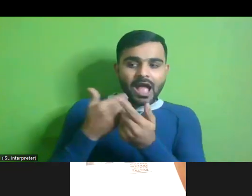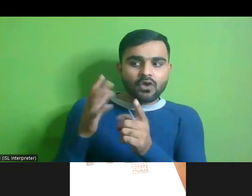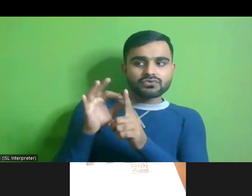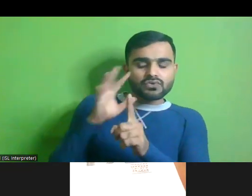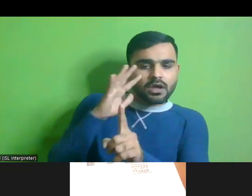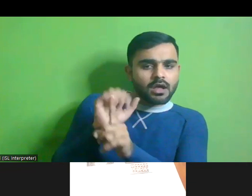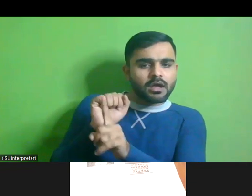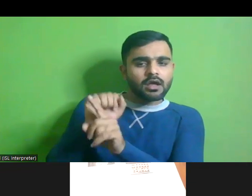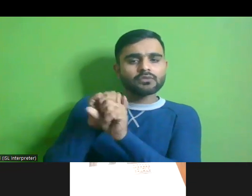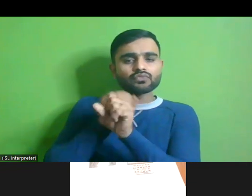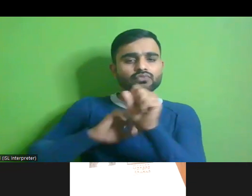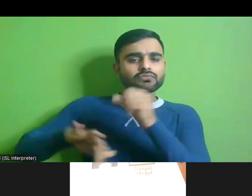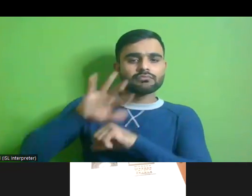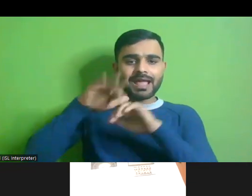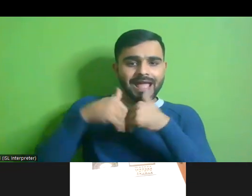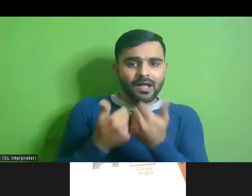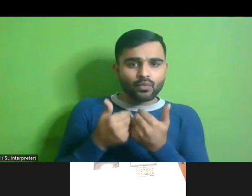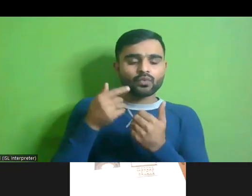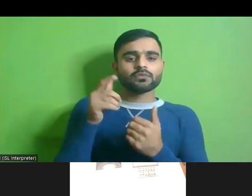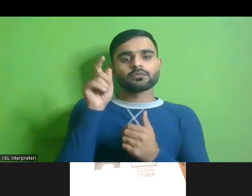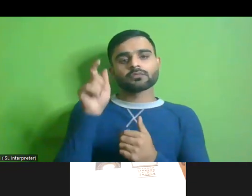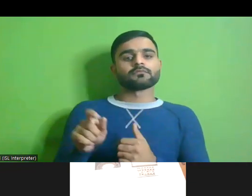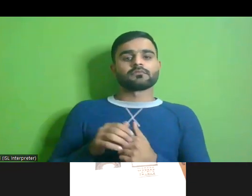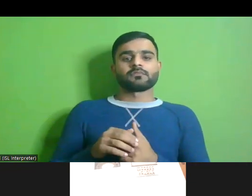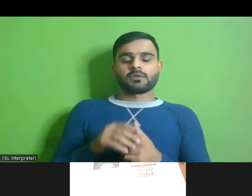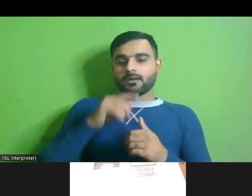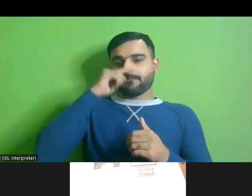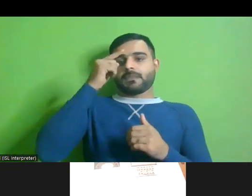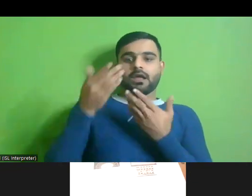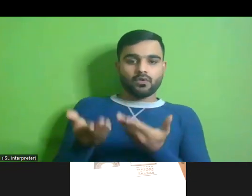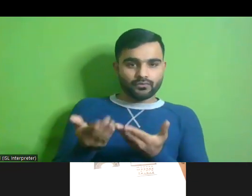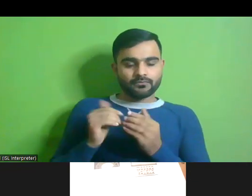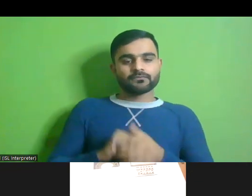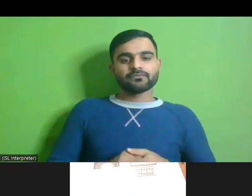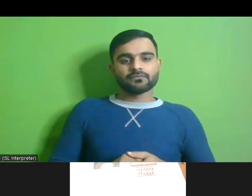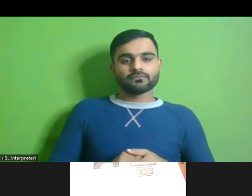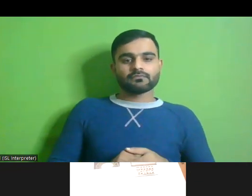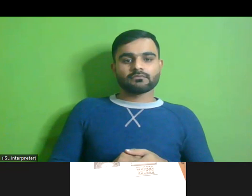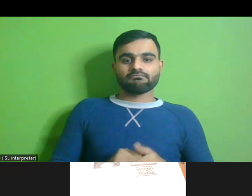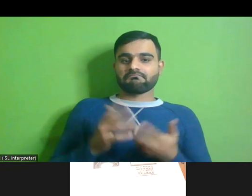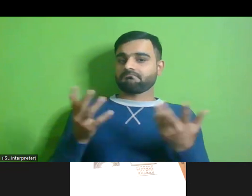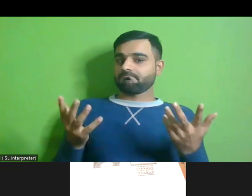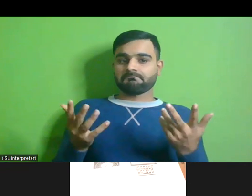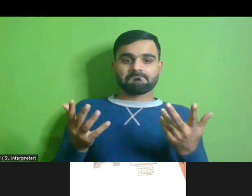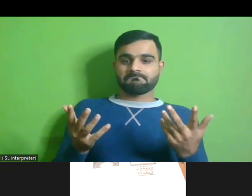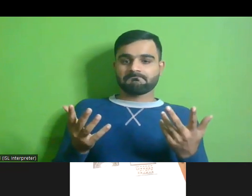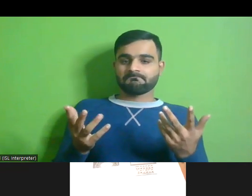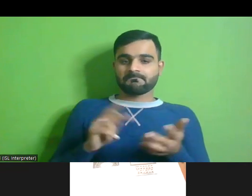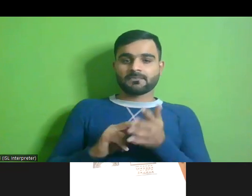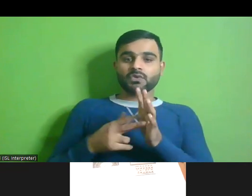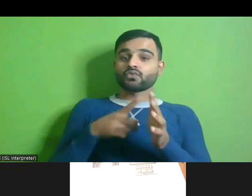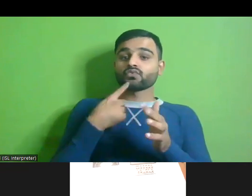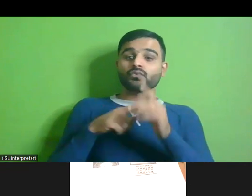dignified they were, you know, how proud and how, you know, just like people